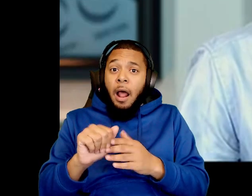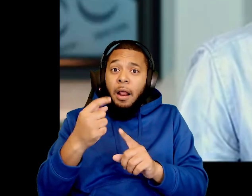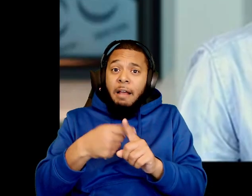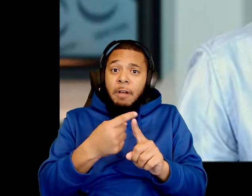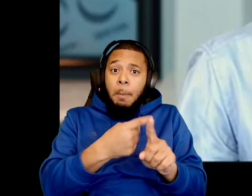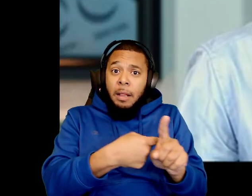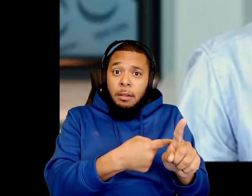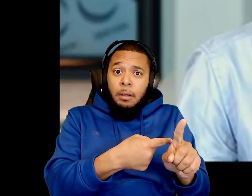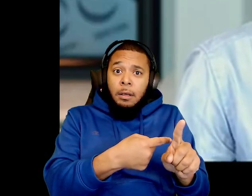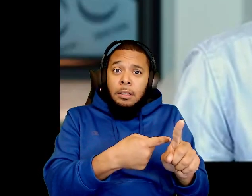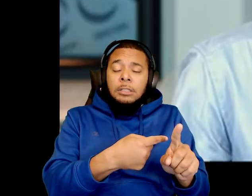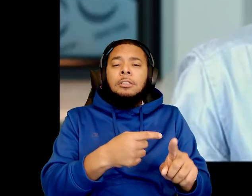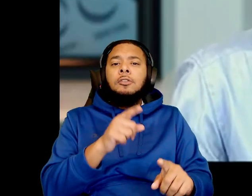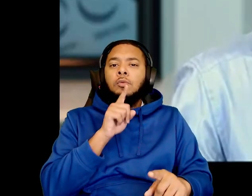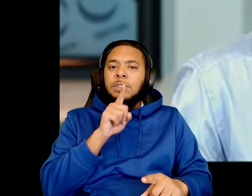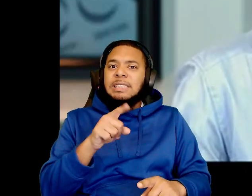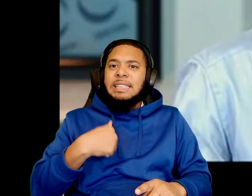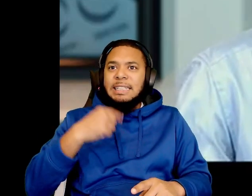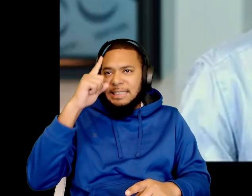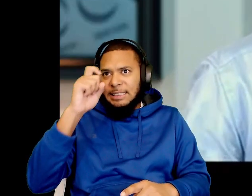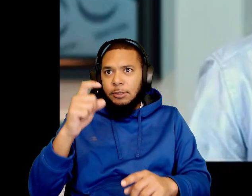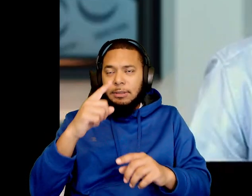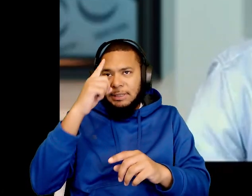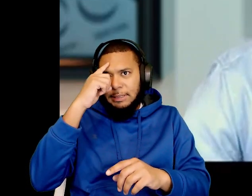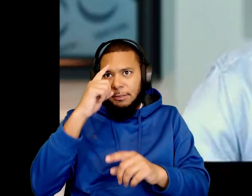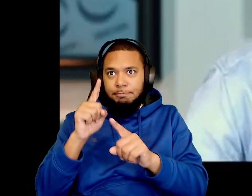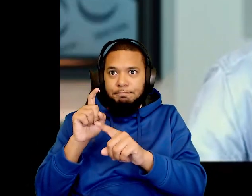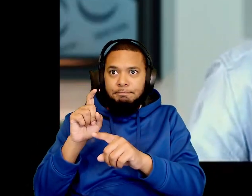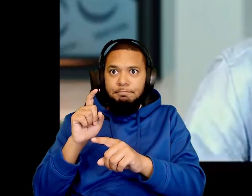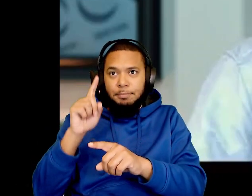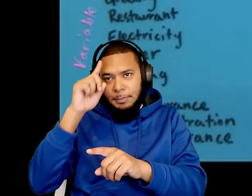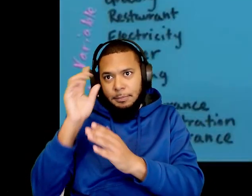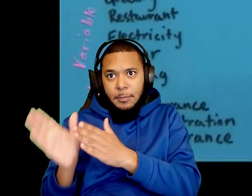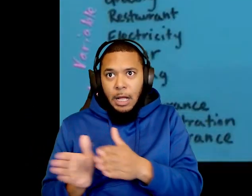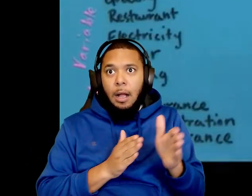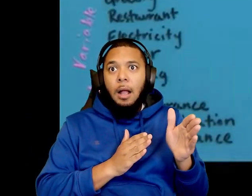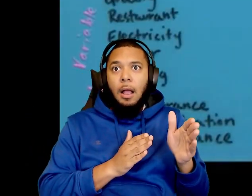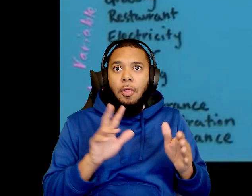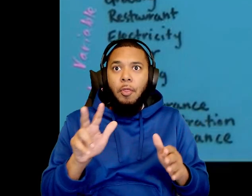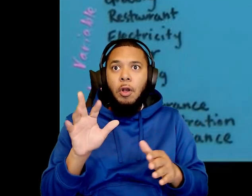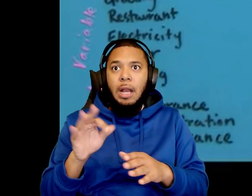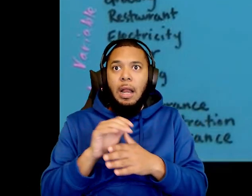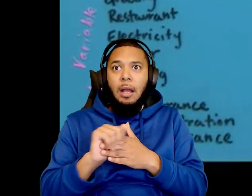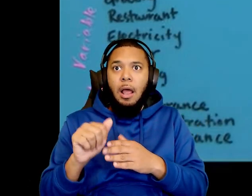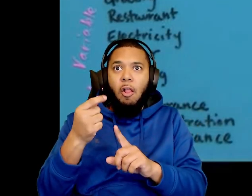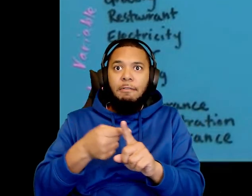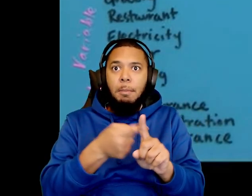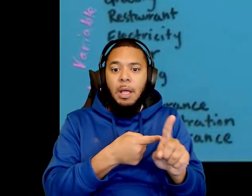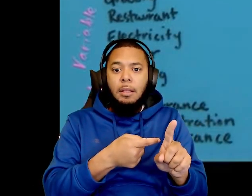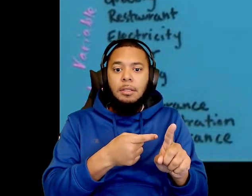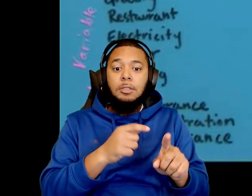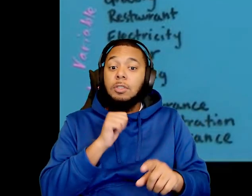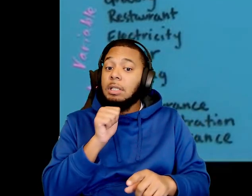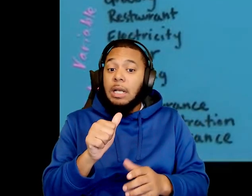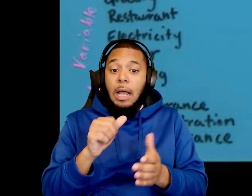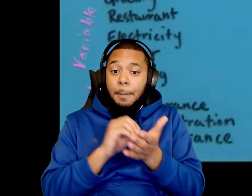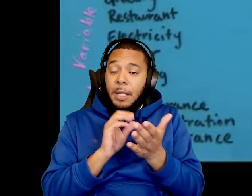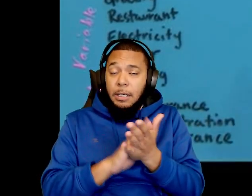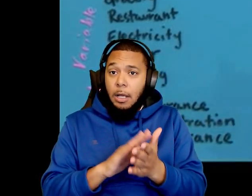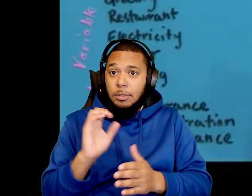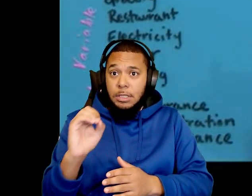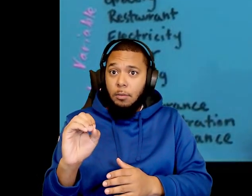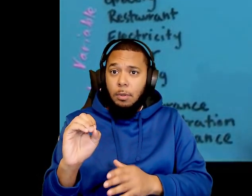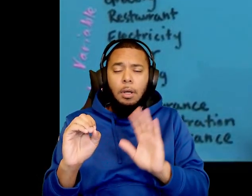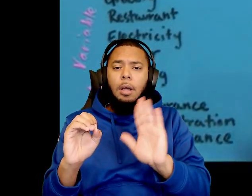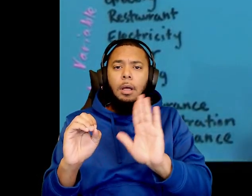is really what I should be thinking about, $39 a month. So instead of writing 0 here, I'm going to write 39 for